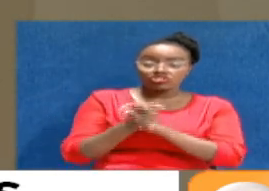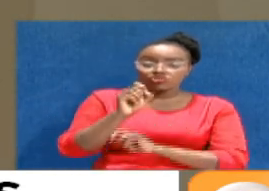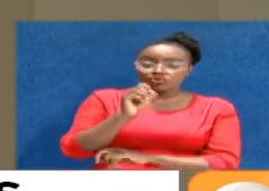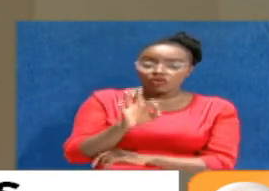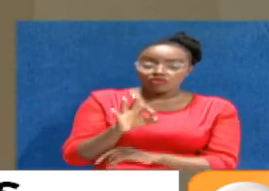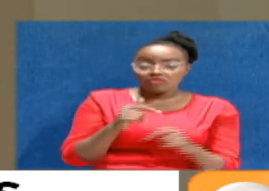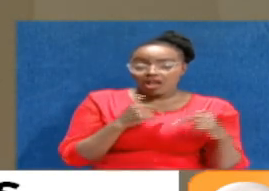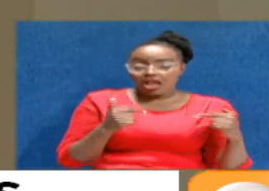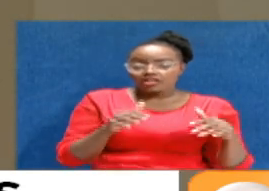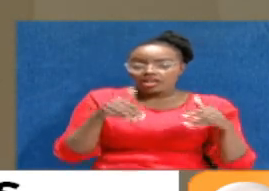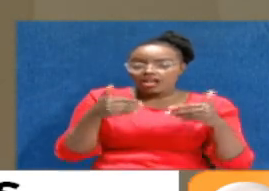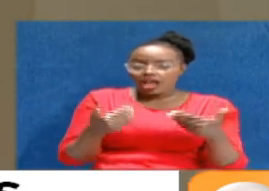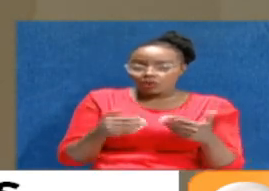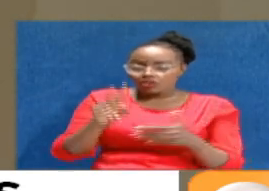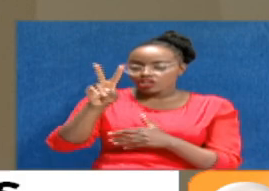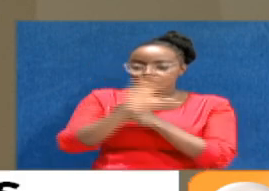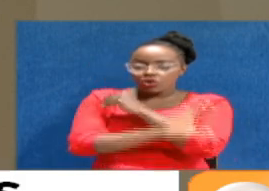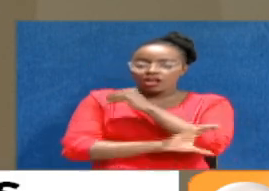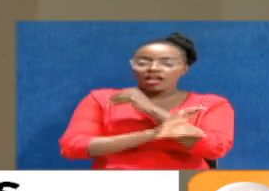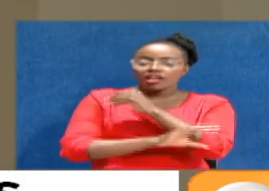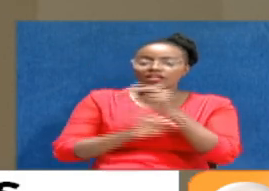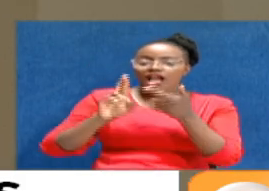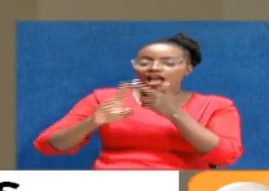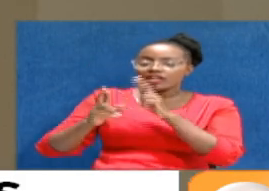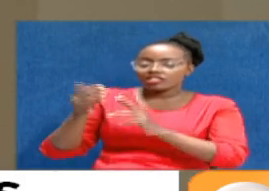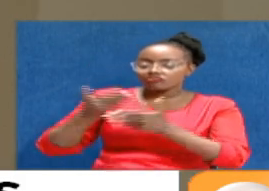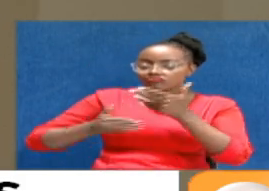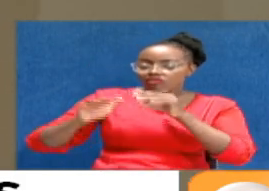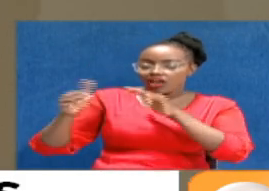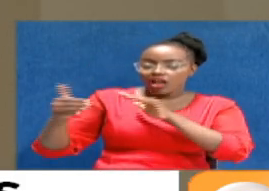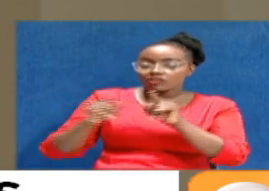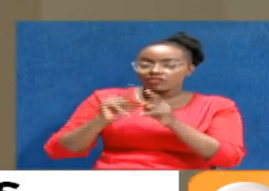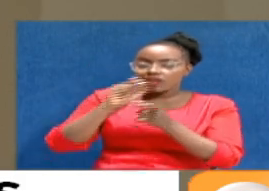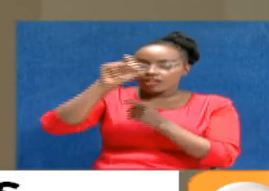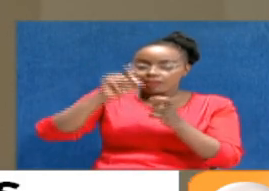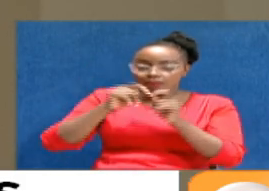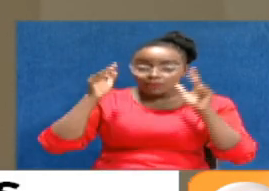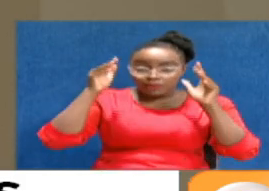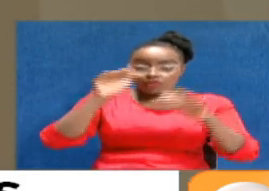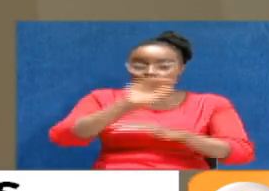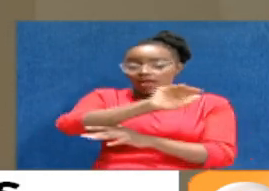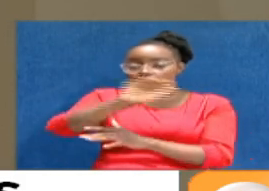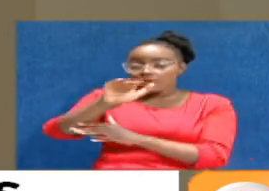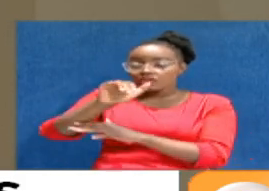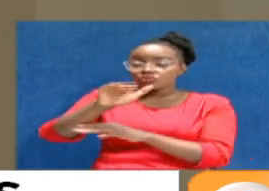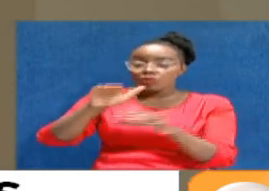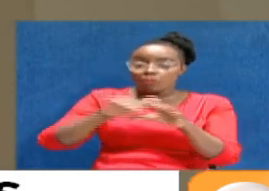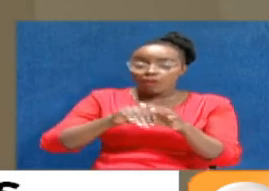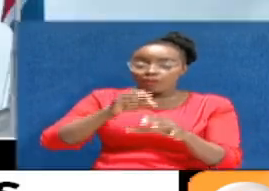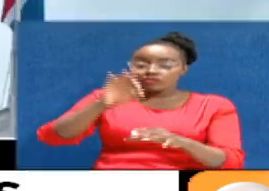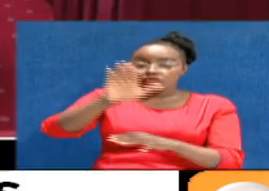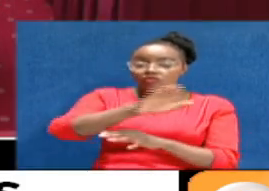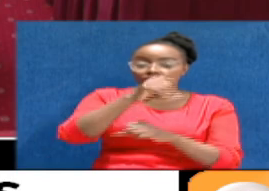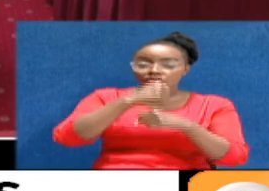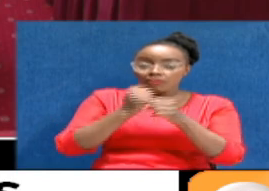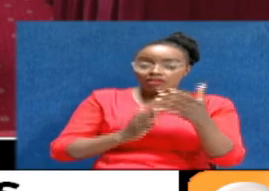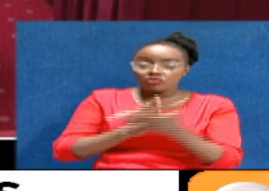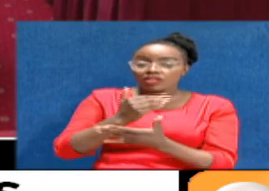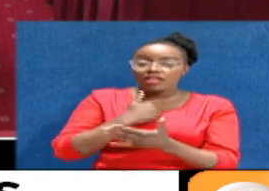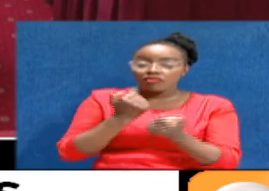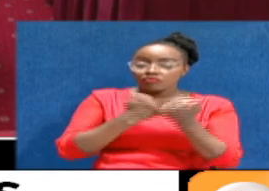a change of heart in terms of how the two countries are relating. And I also took particular note of the appeal to members of parliament to ensure that